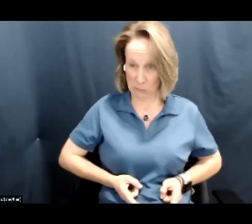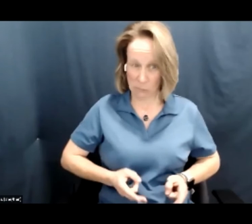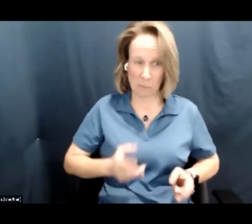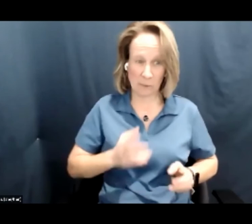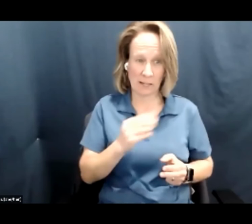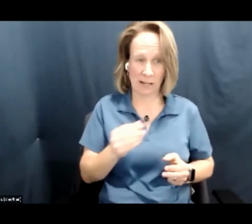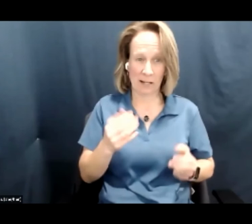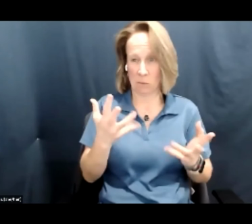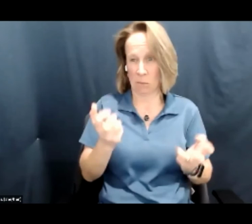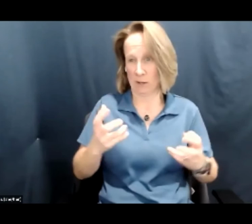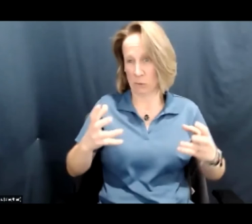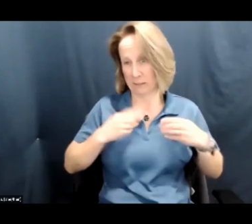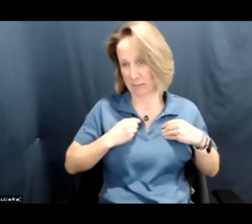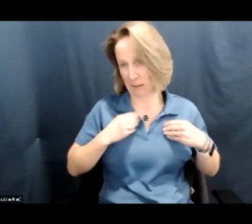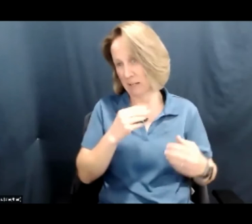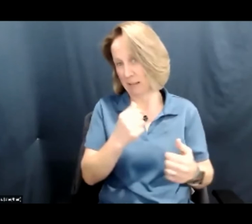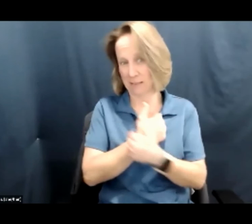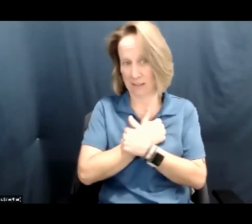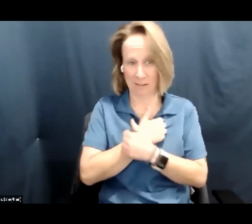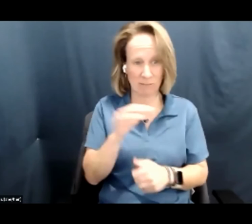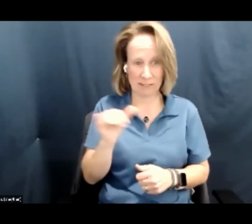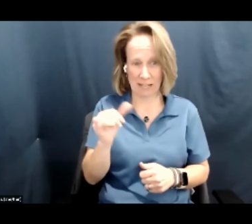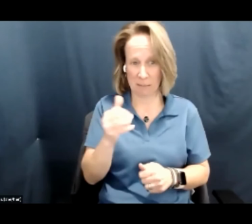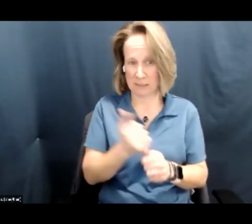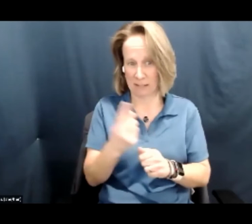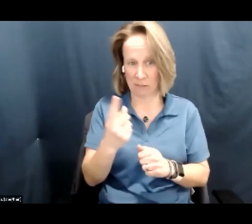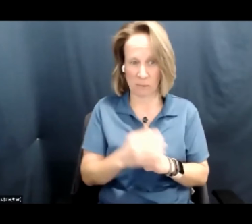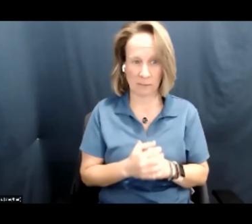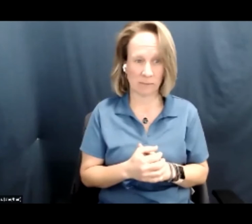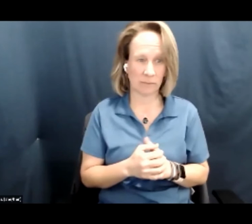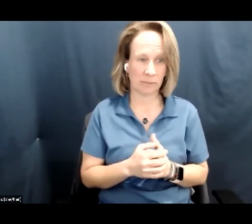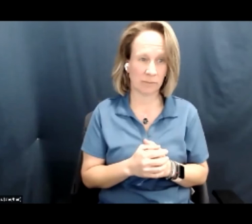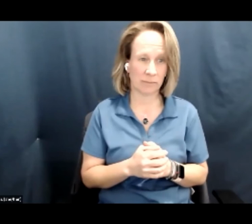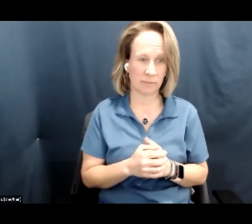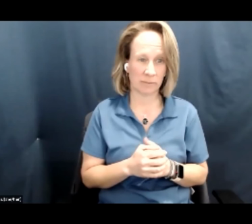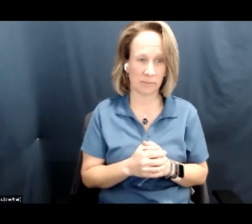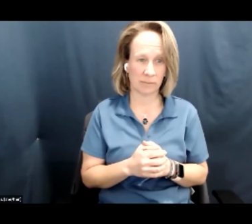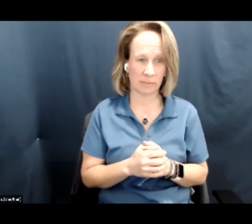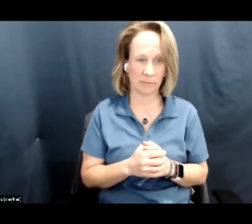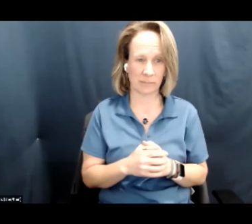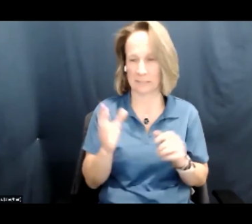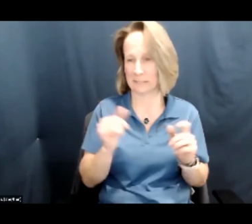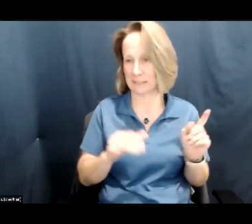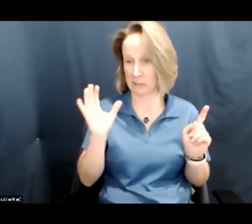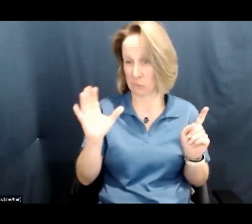and loved just like everyone else. That's wonderful. Thank you. Thank you.